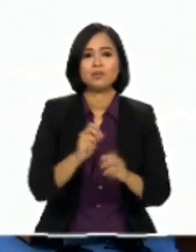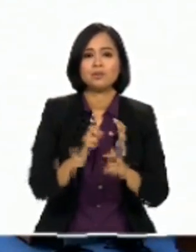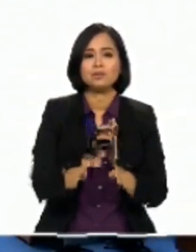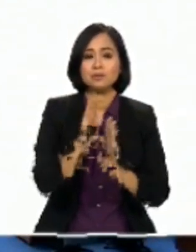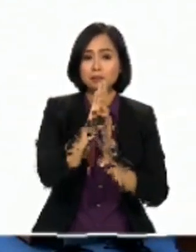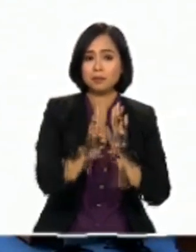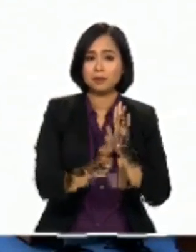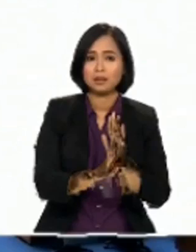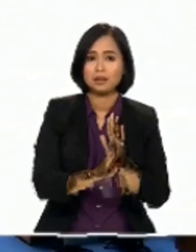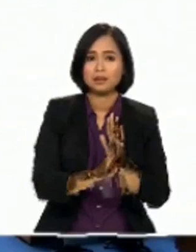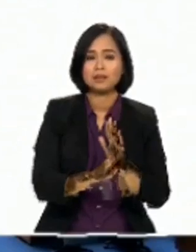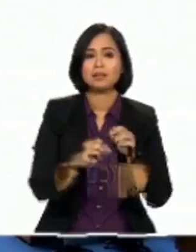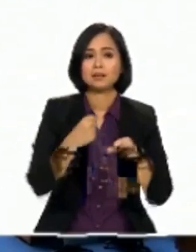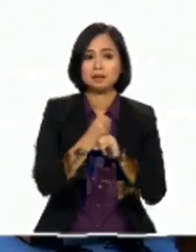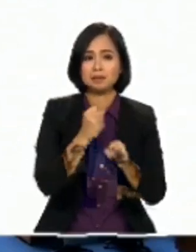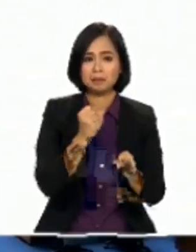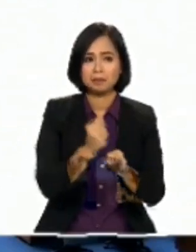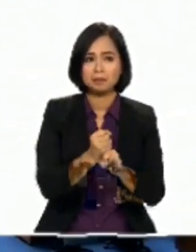gradually lower the